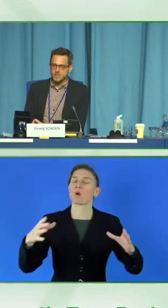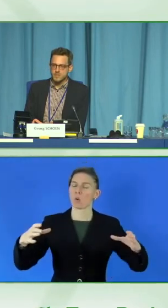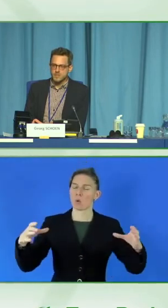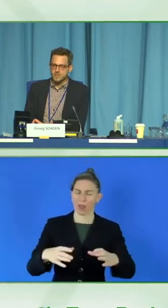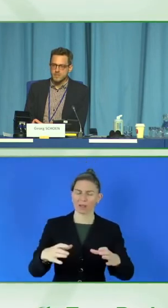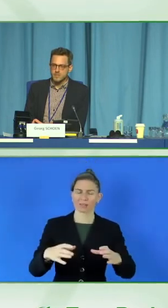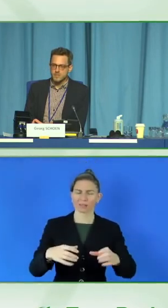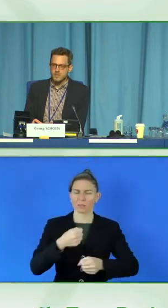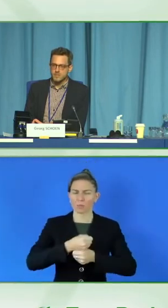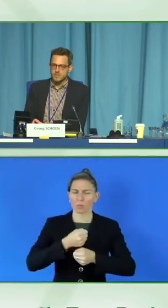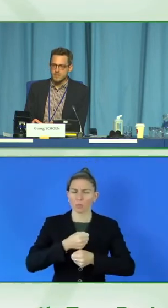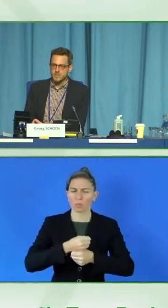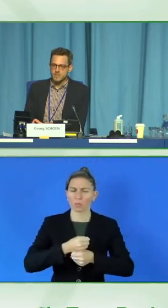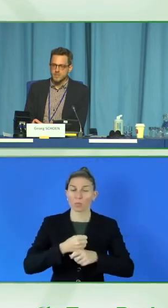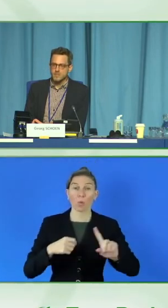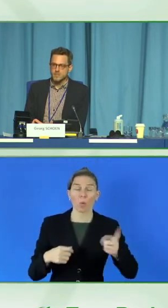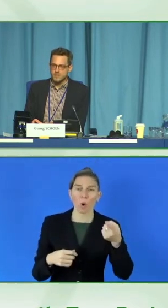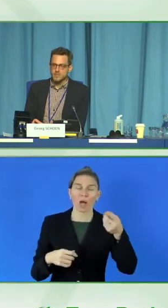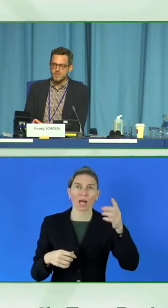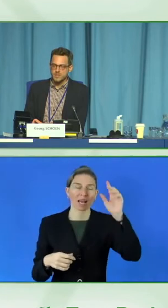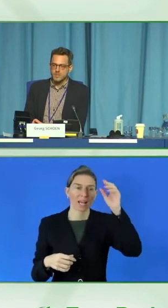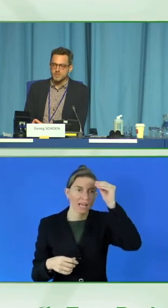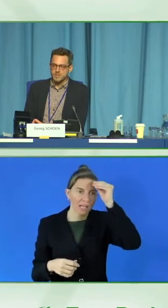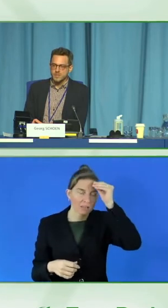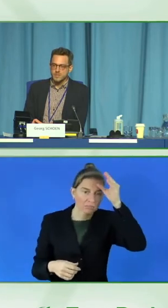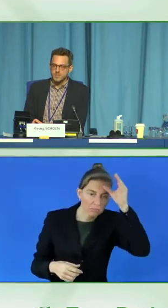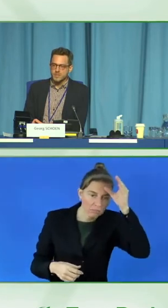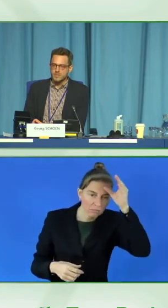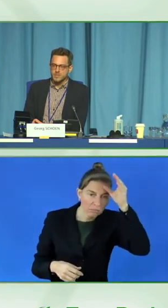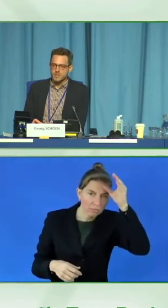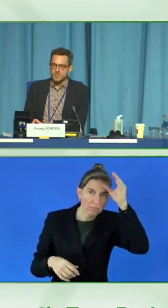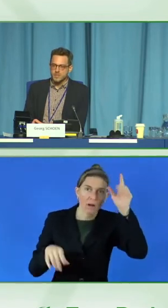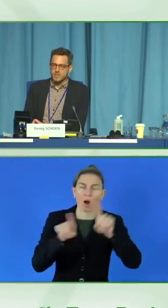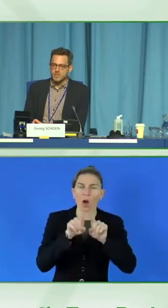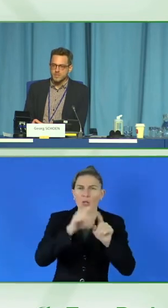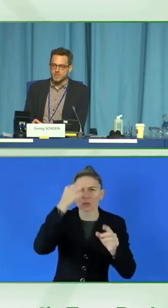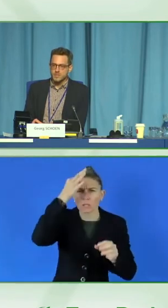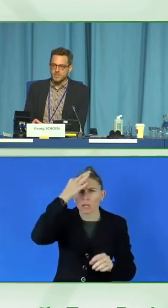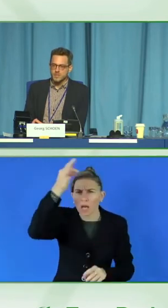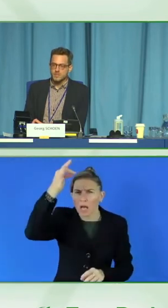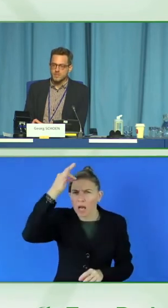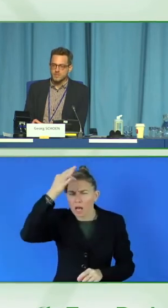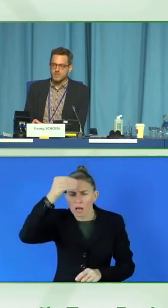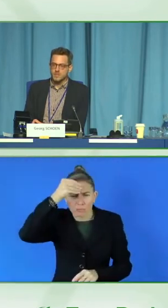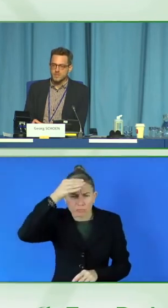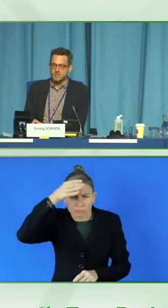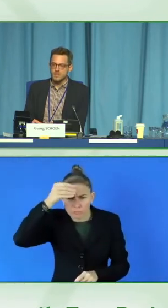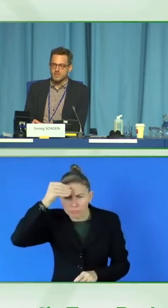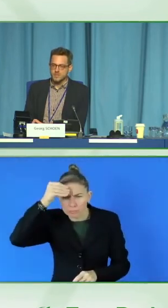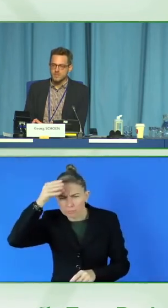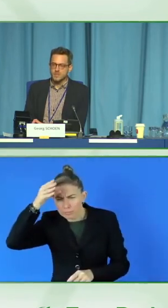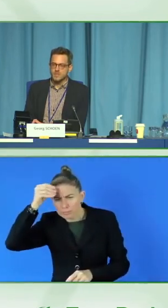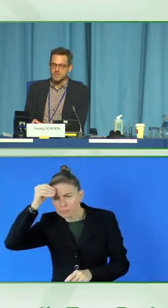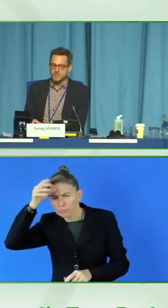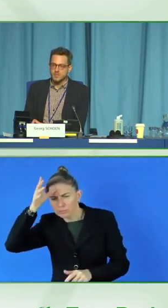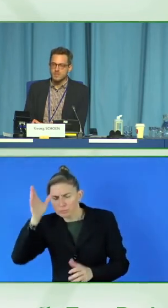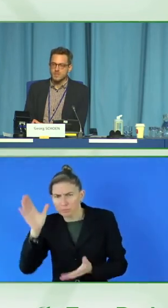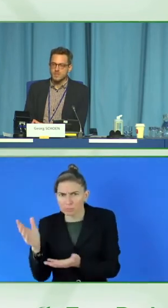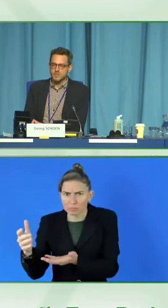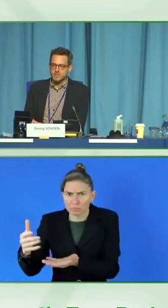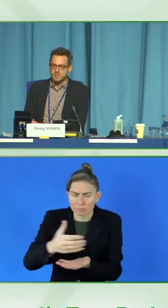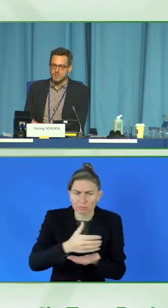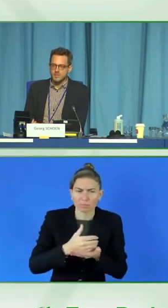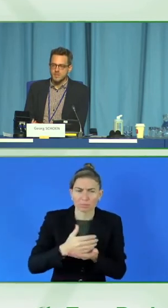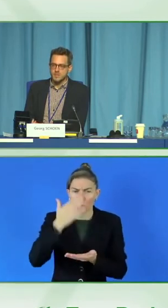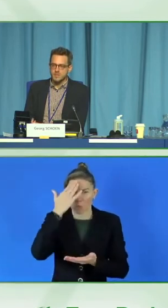collective impact. It's also, I think, bringing together expertise. Assuming each one of us would build all the muscle, it's hard, right? I think it's easier to